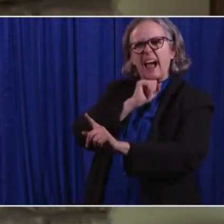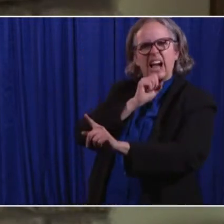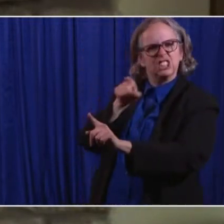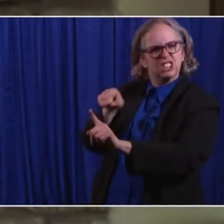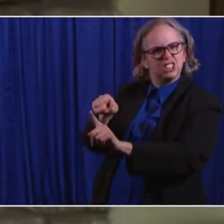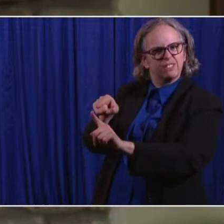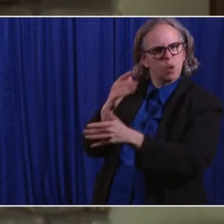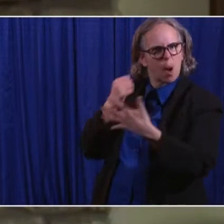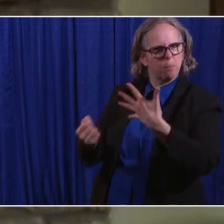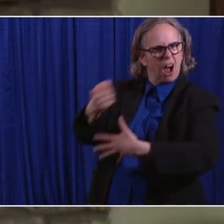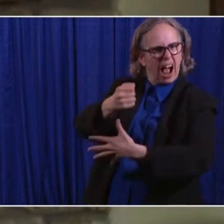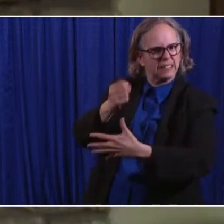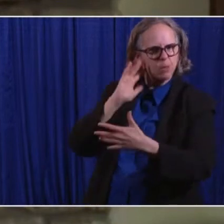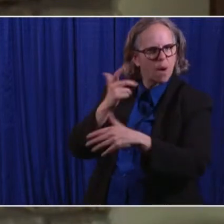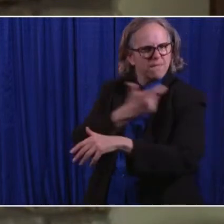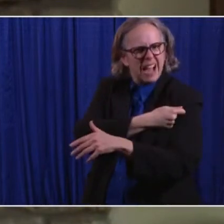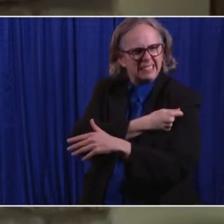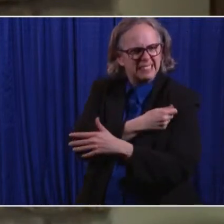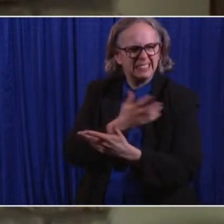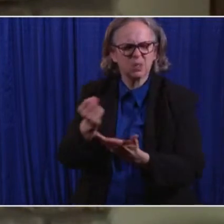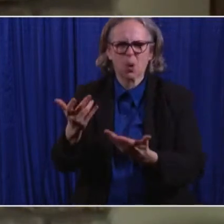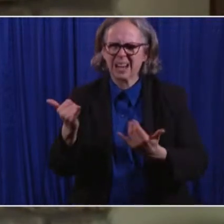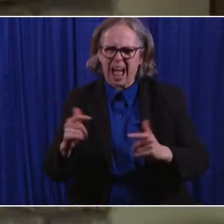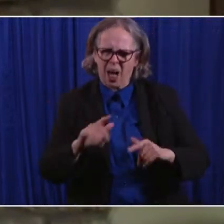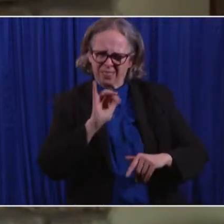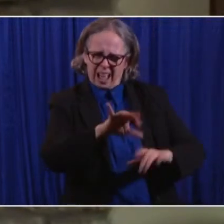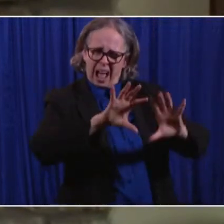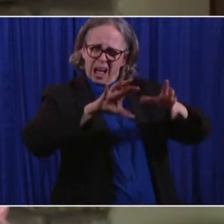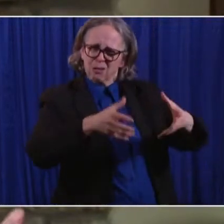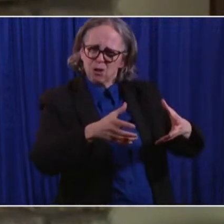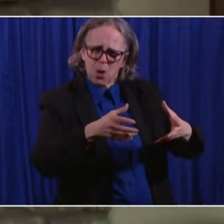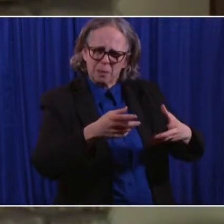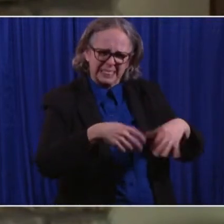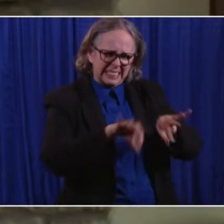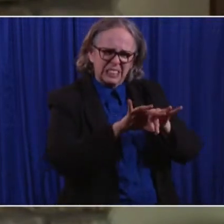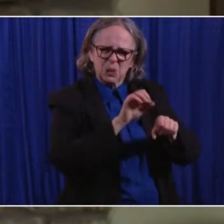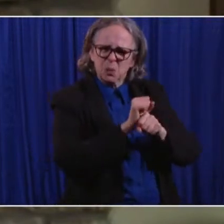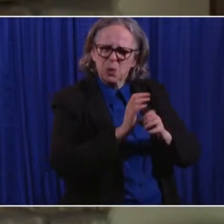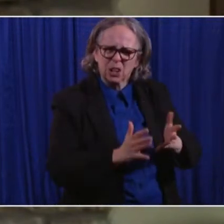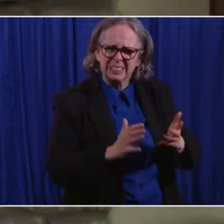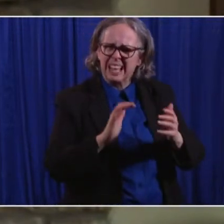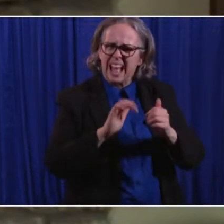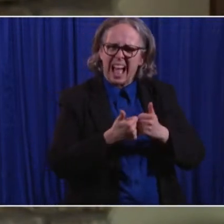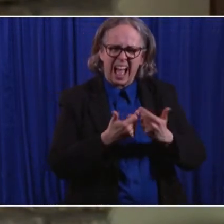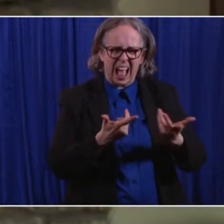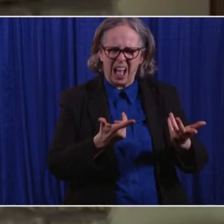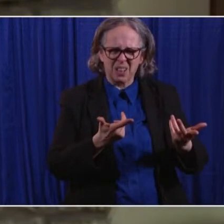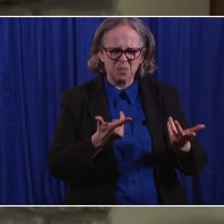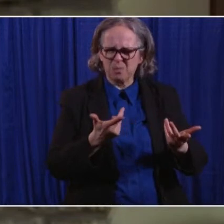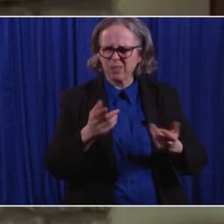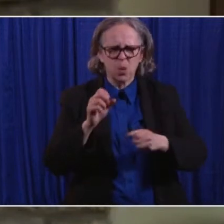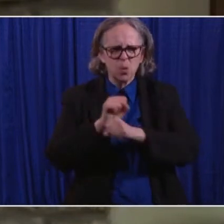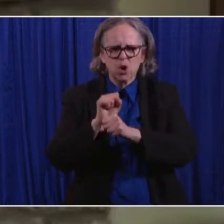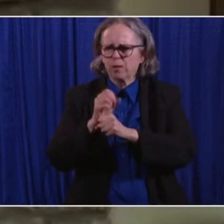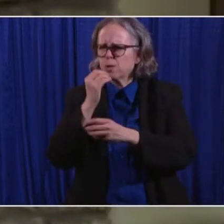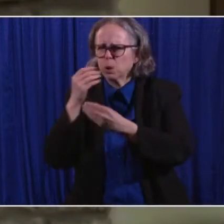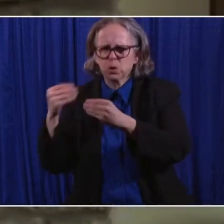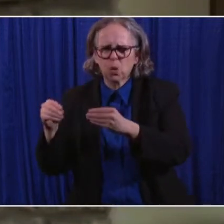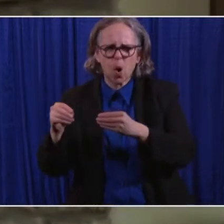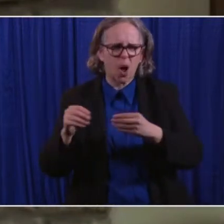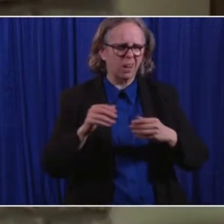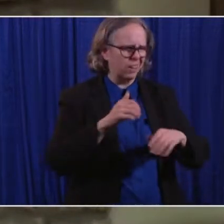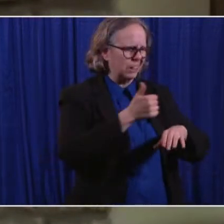store? How does that compare with another essential worker? So we've really not used